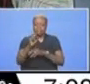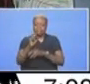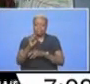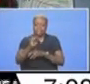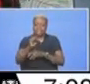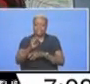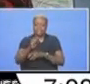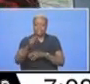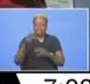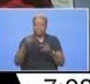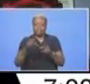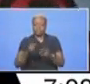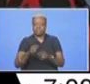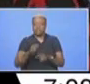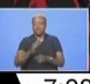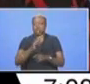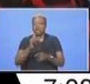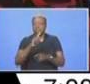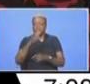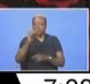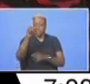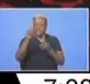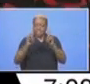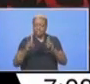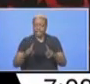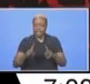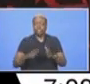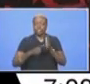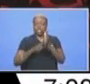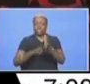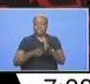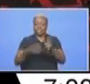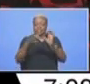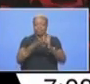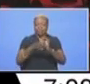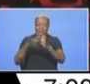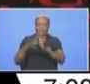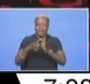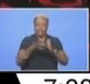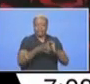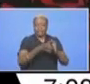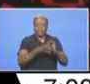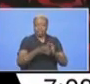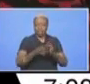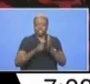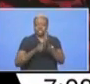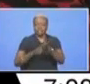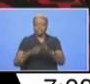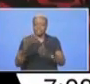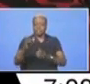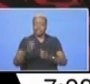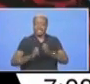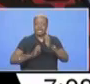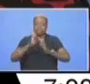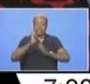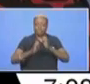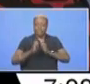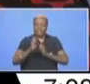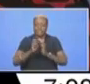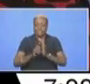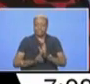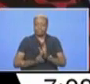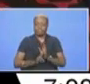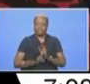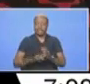yellow circles with the question marks indicate those clinics which are still to be evaluated and made operational